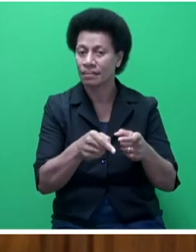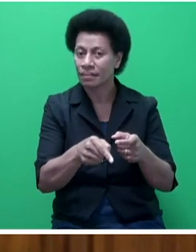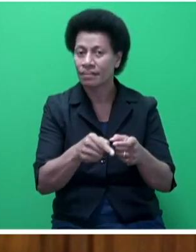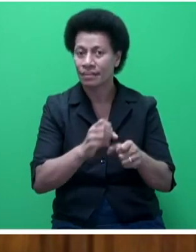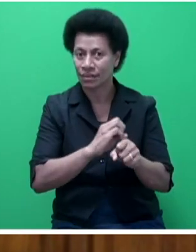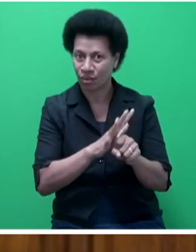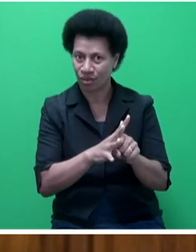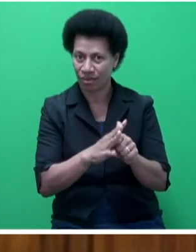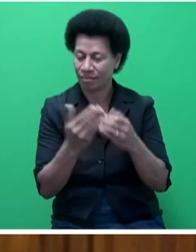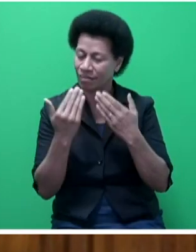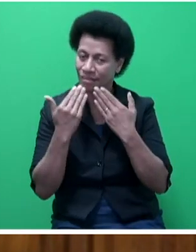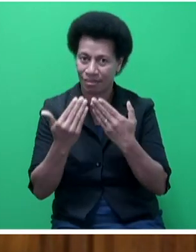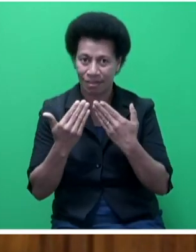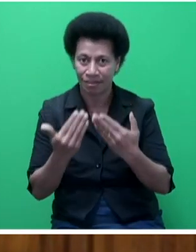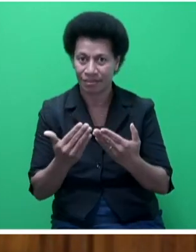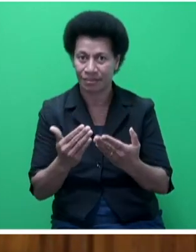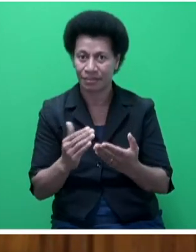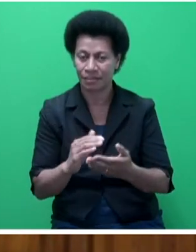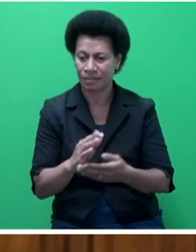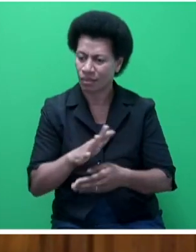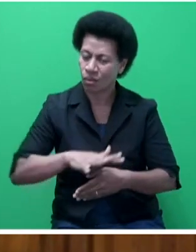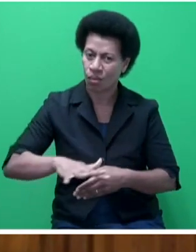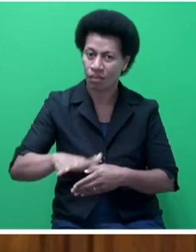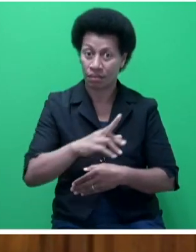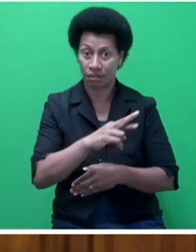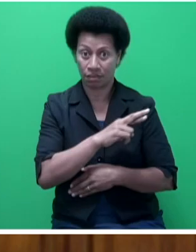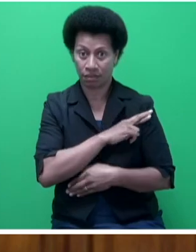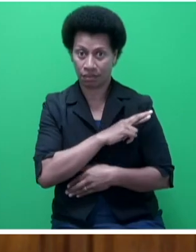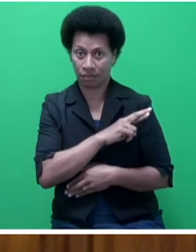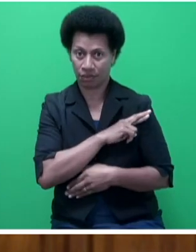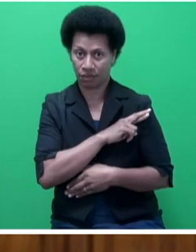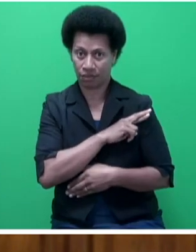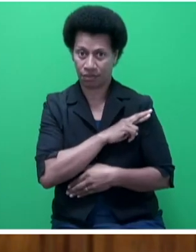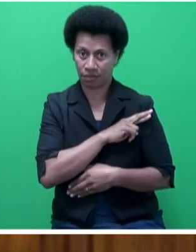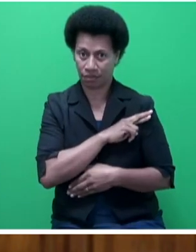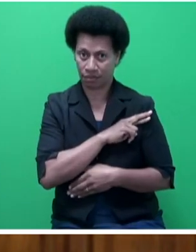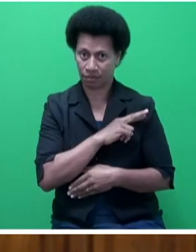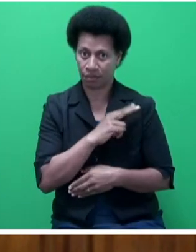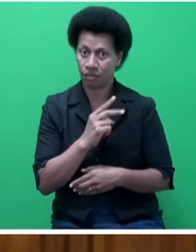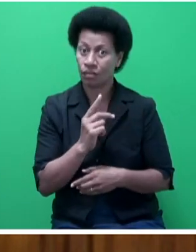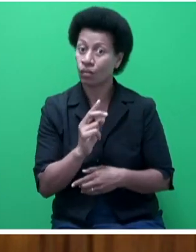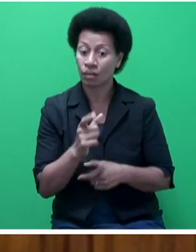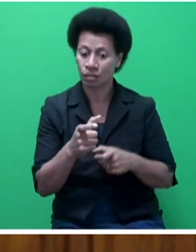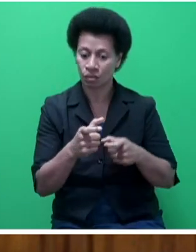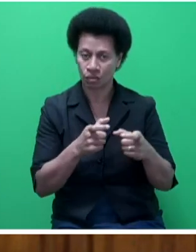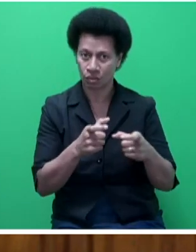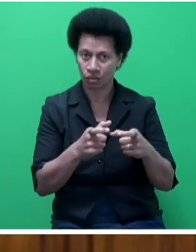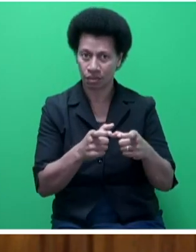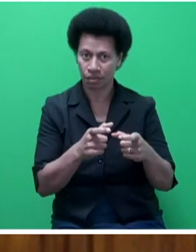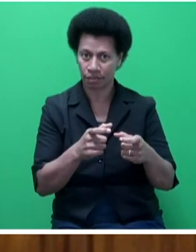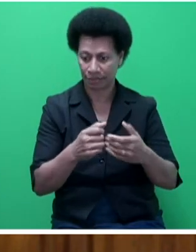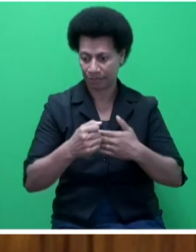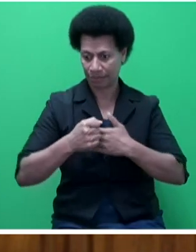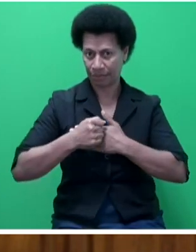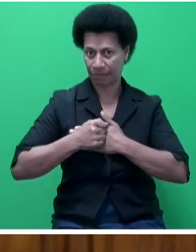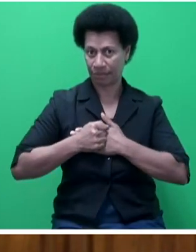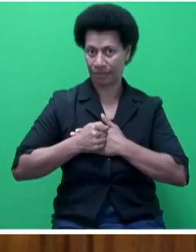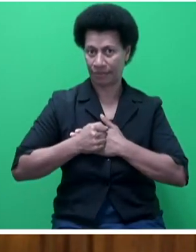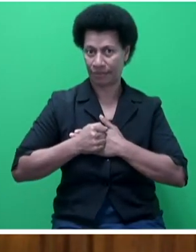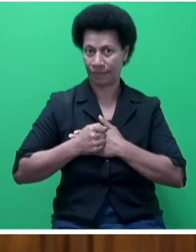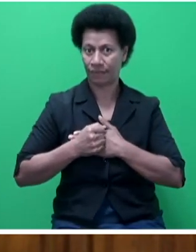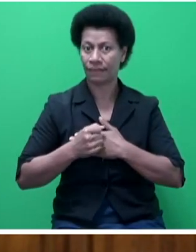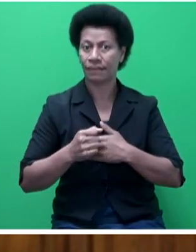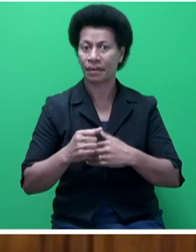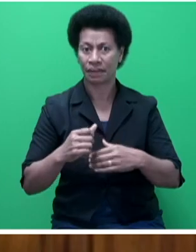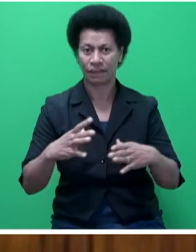it is the responsibility of every individual to contain COVID-19 and make our country COVID-free.